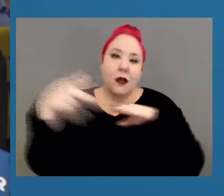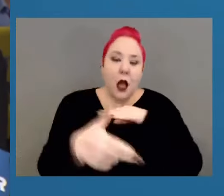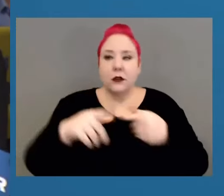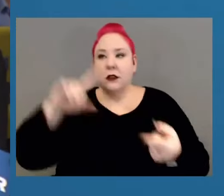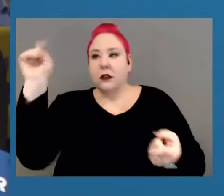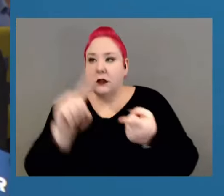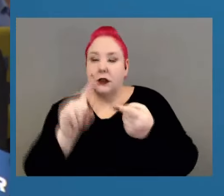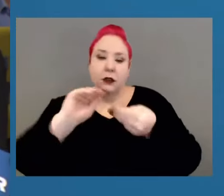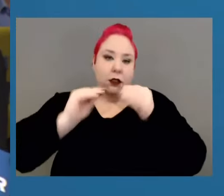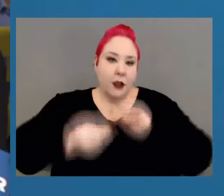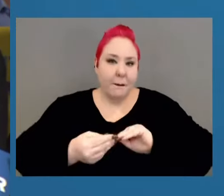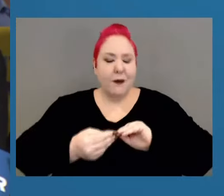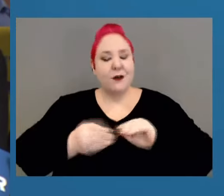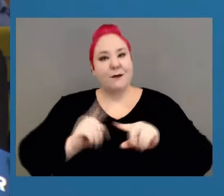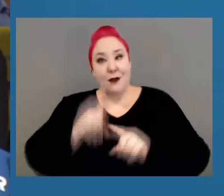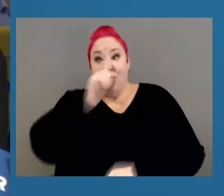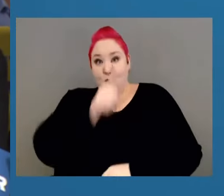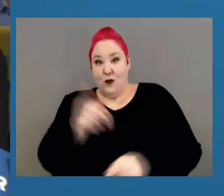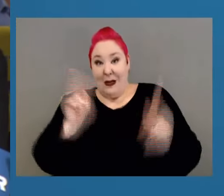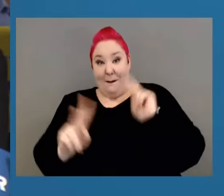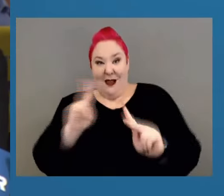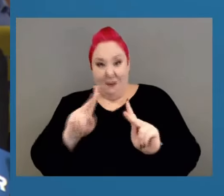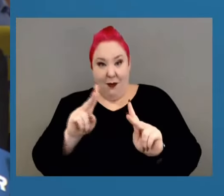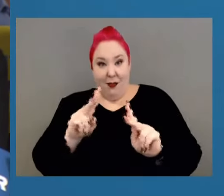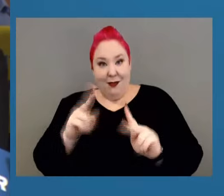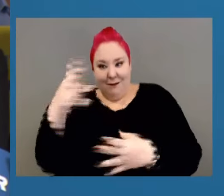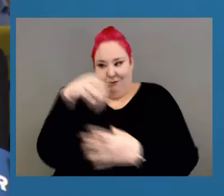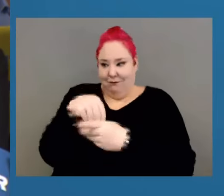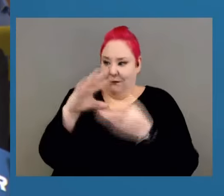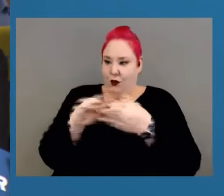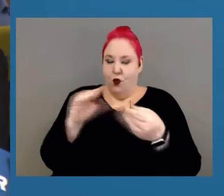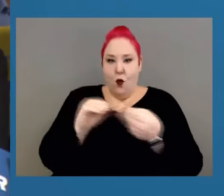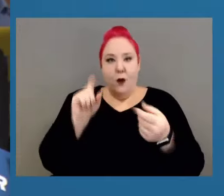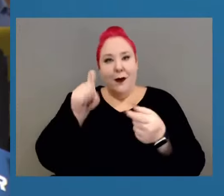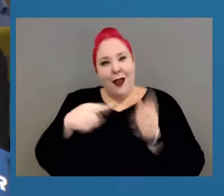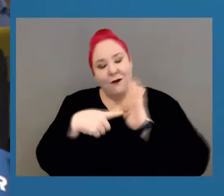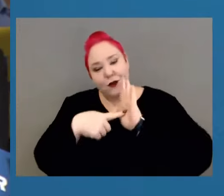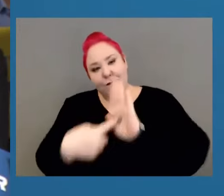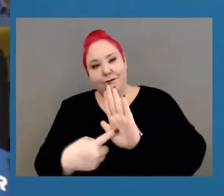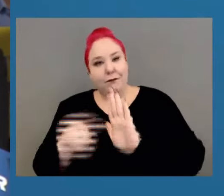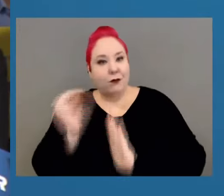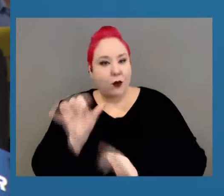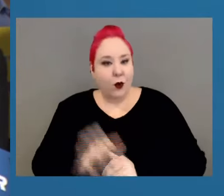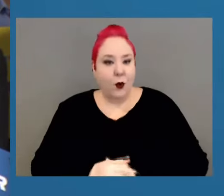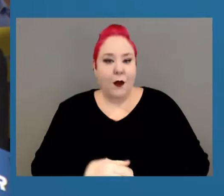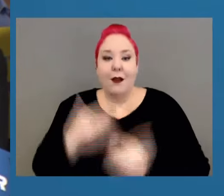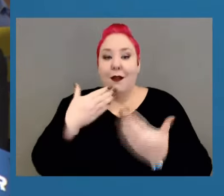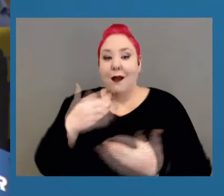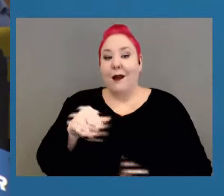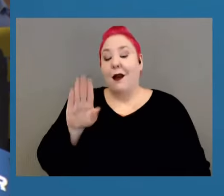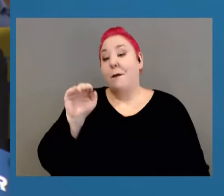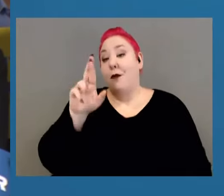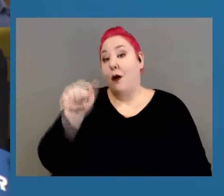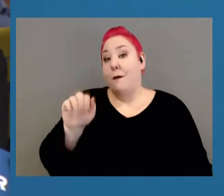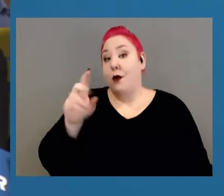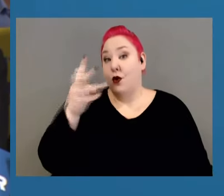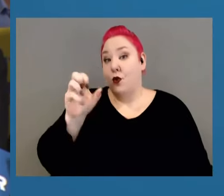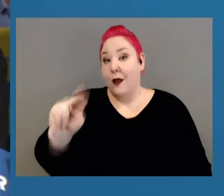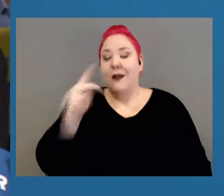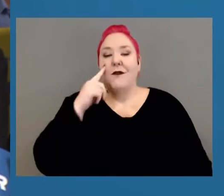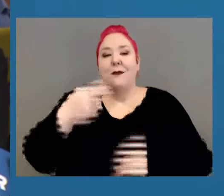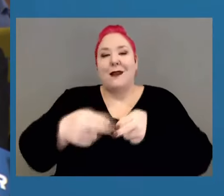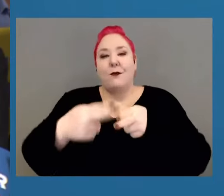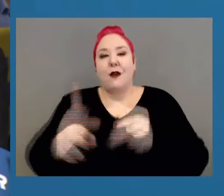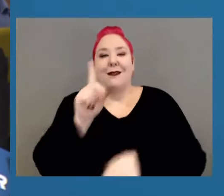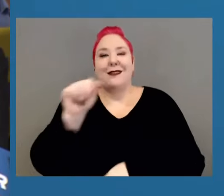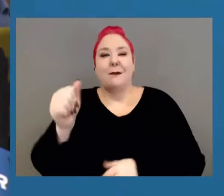people behind these stories, and it's important we showcase them as well. I also want to thank our Commissioner Barbara Gwynn, the Office of Temporary and Disability Assistance, for